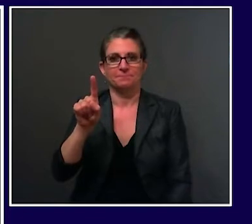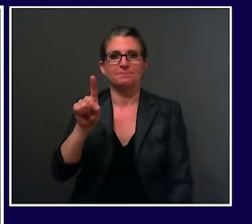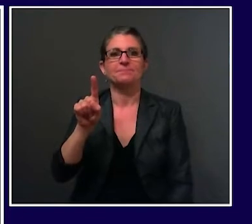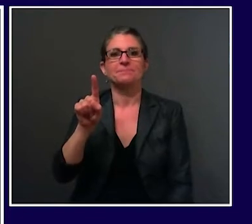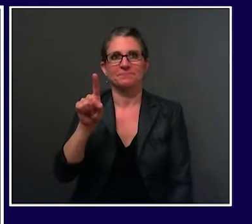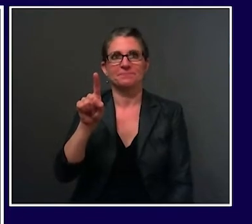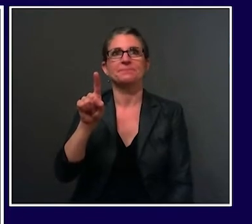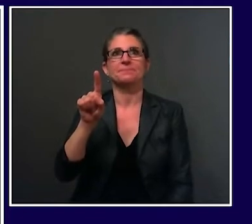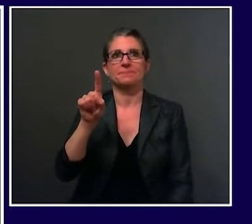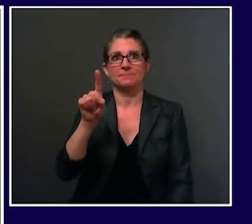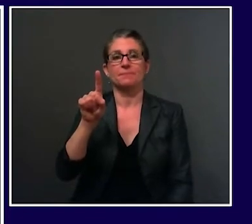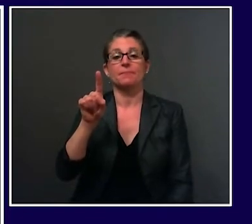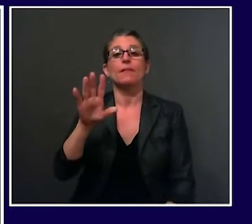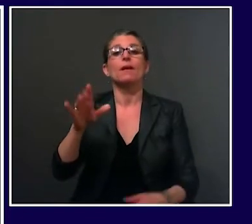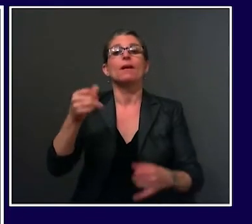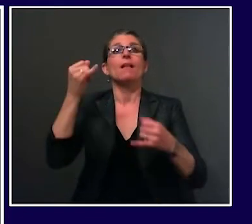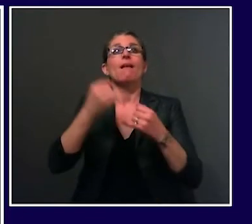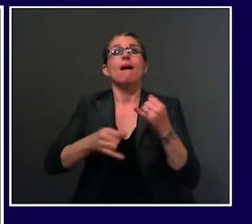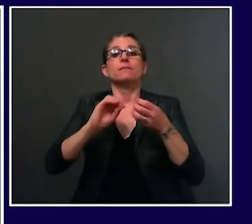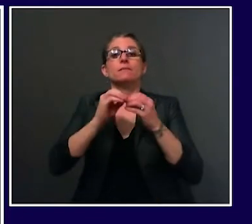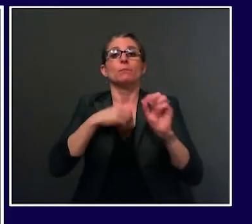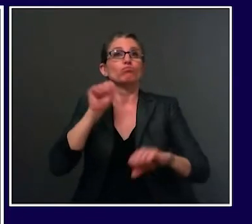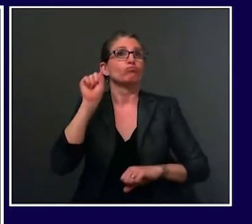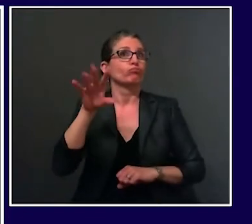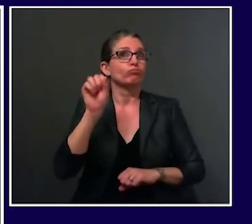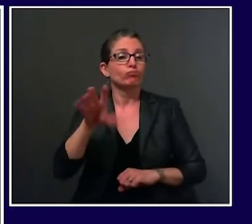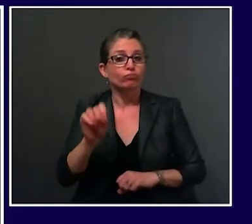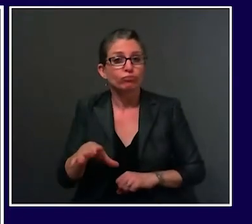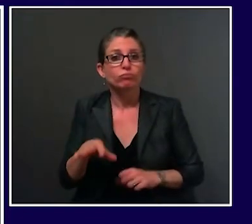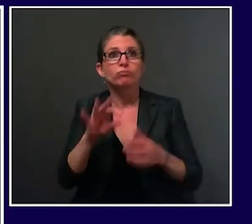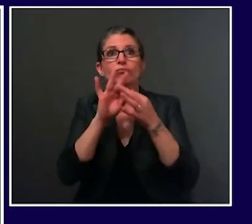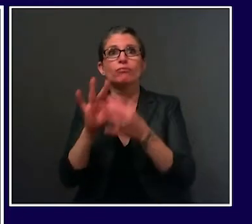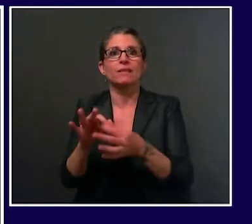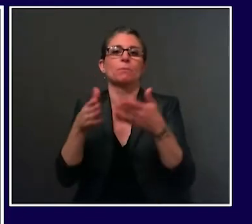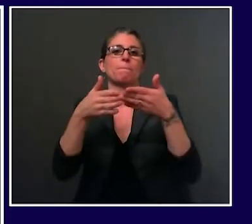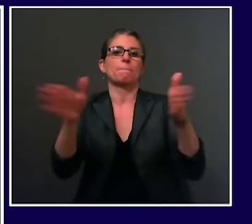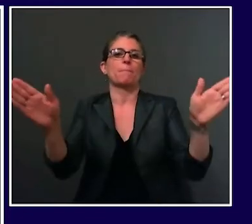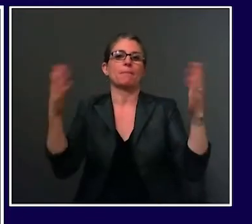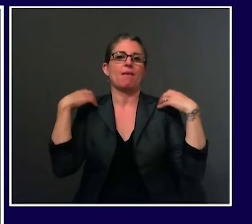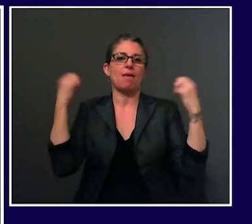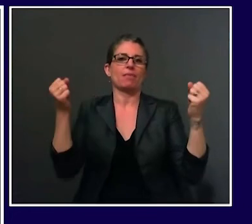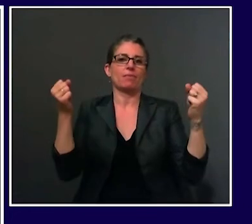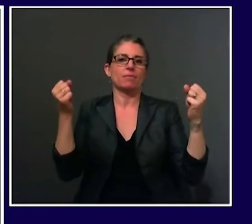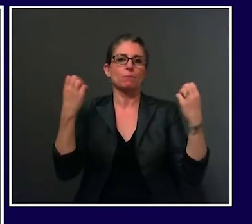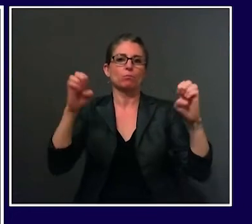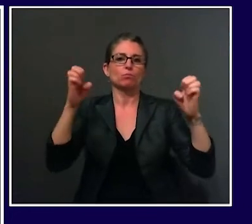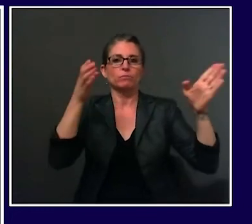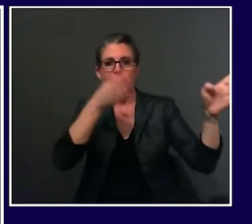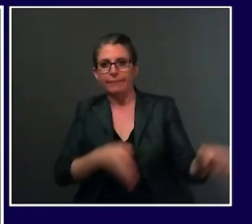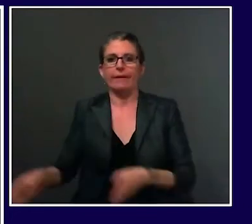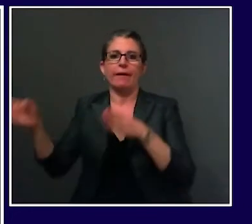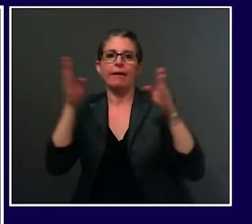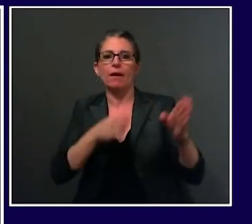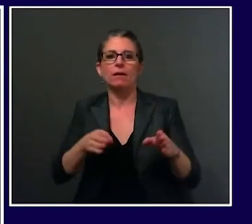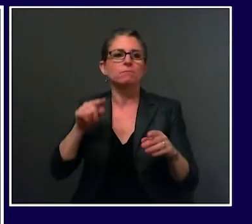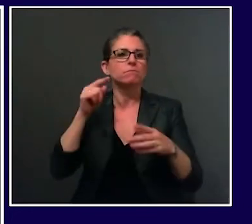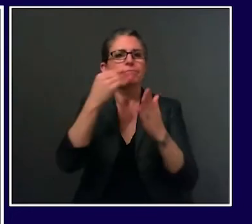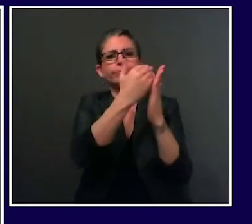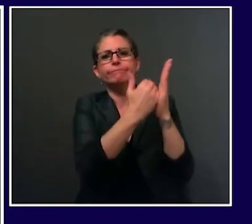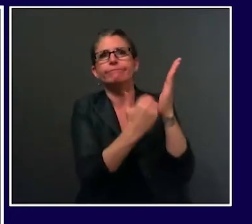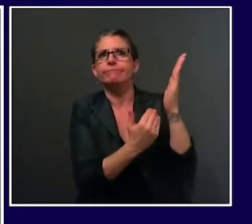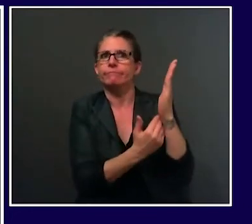Finally, a quick update on some of our public health emergency preparedness activities. As I mentioned, even though we shifted